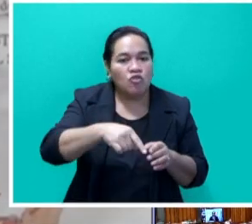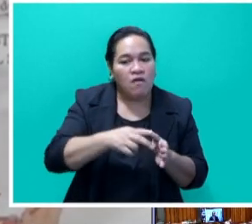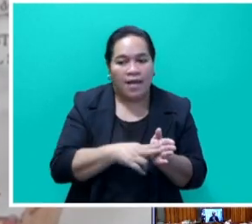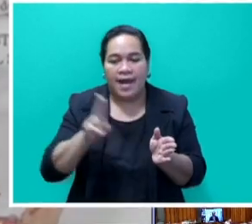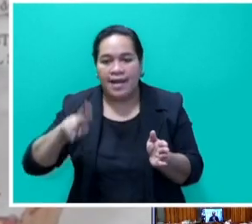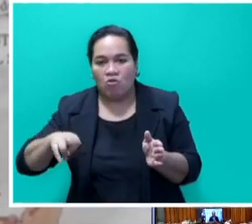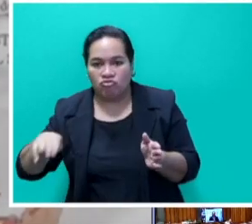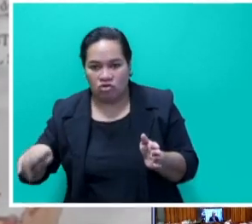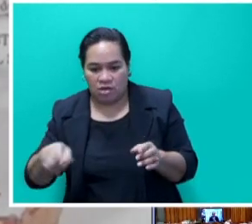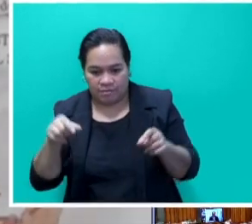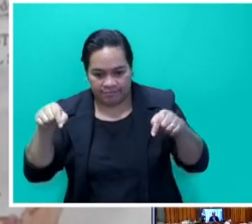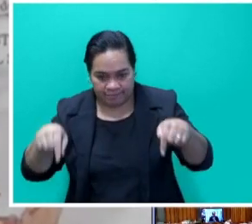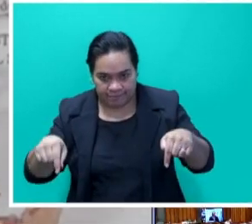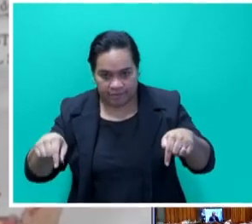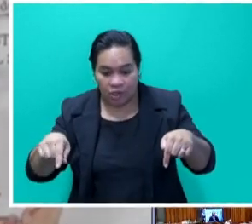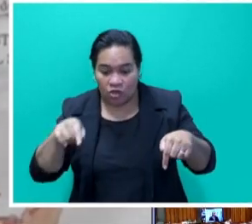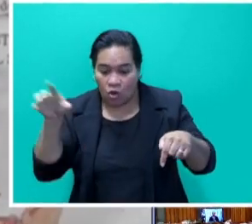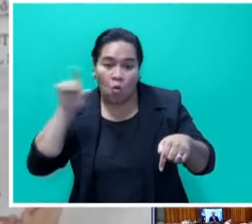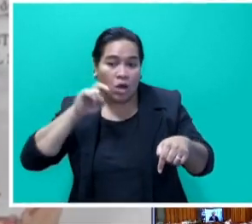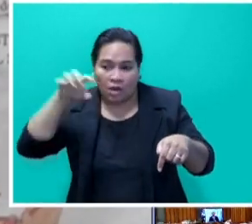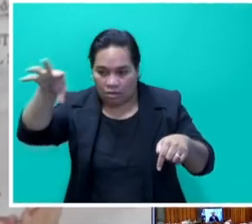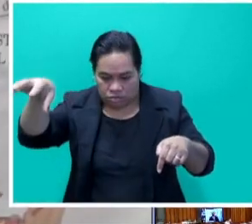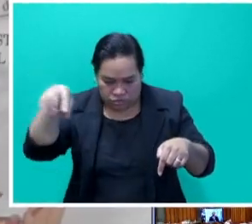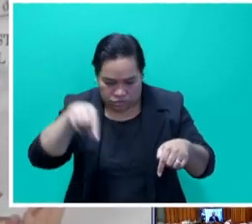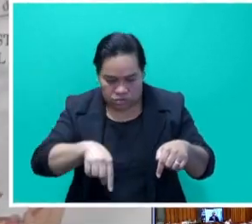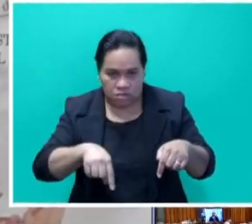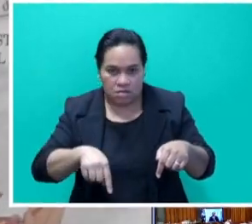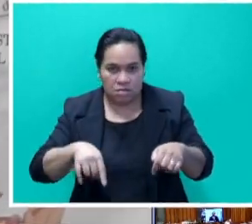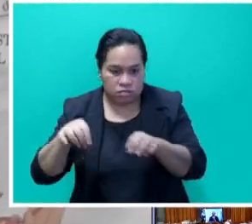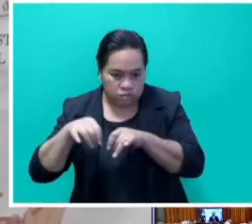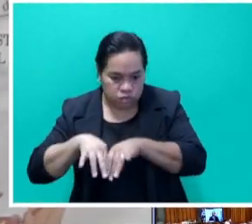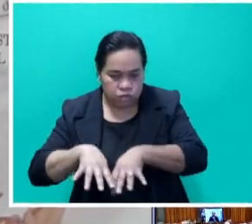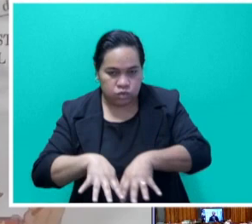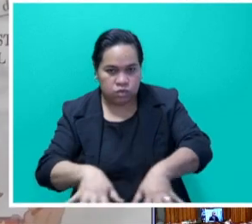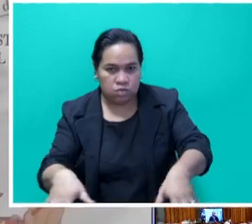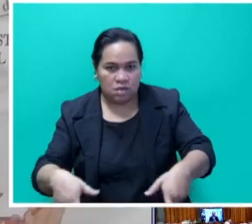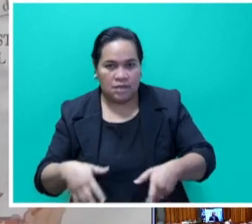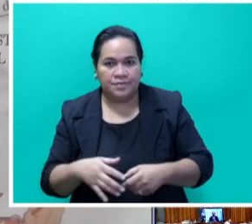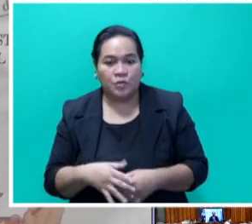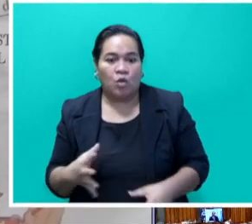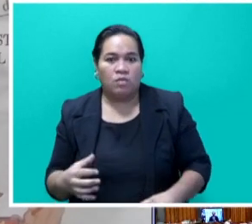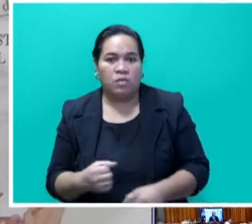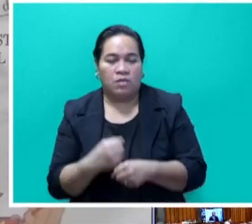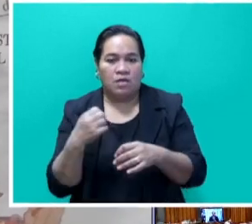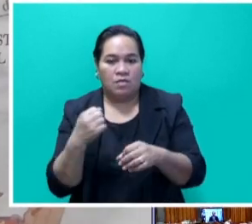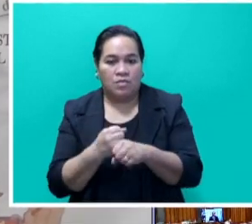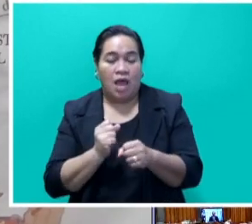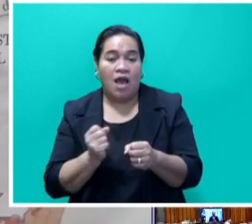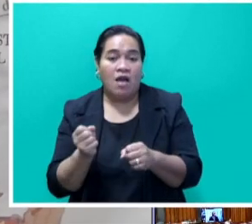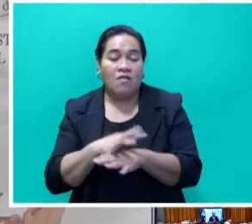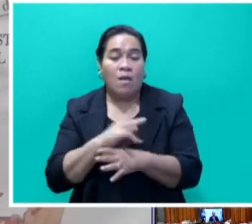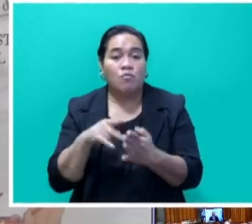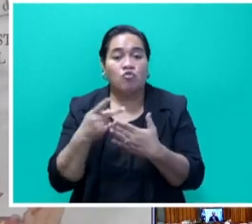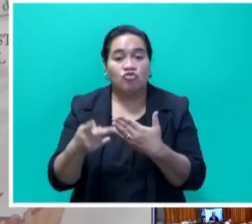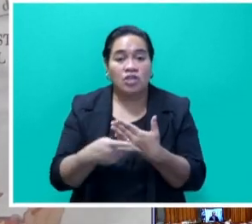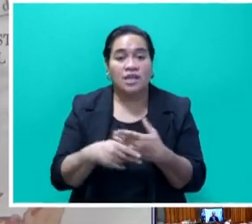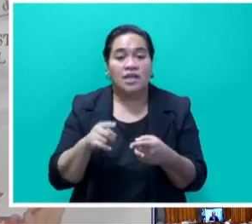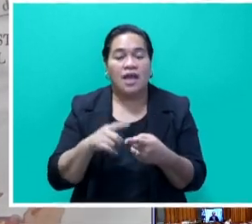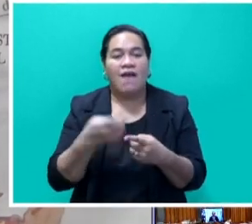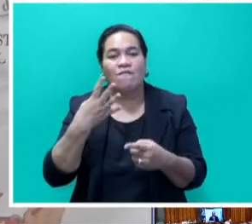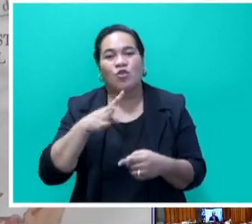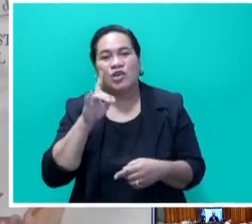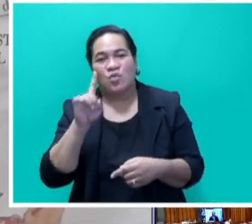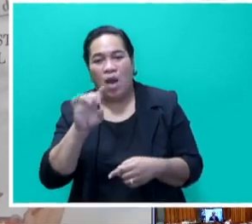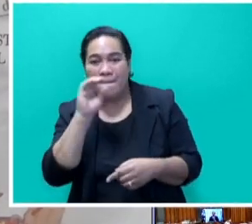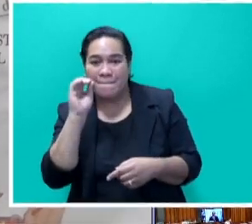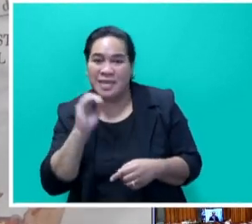it will increase service coverage to upcoming residential subdivisions. The overall project is approximately